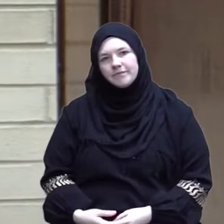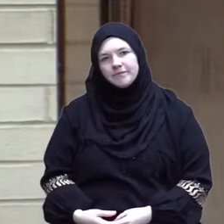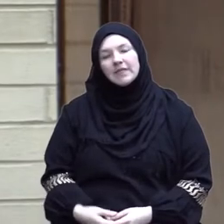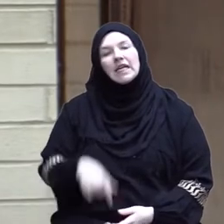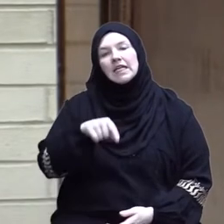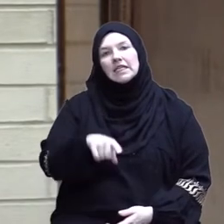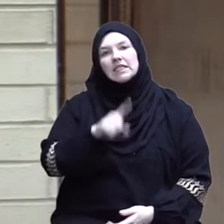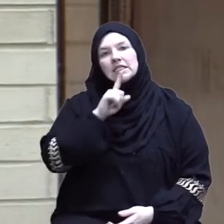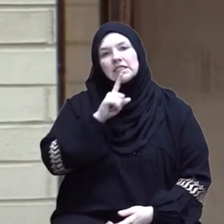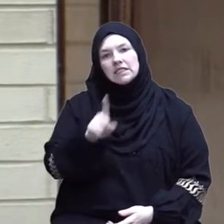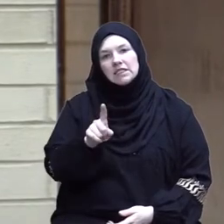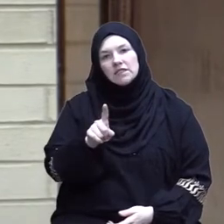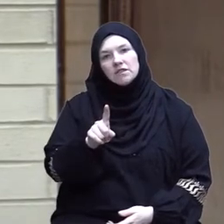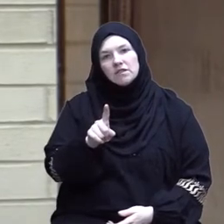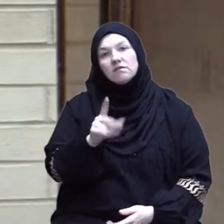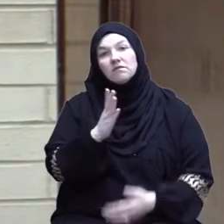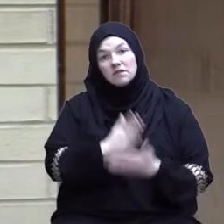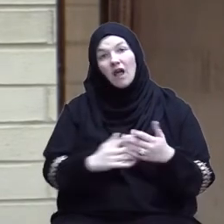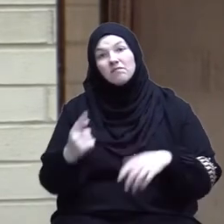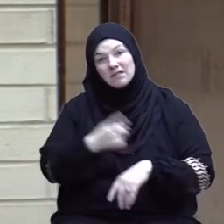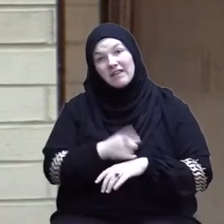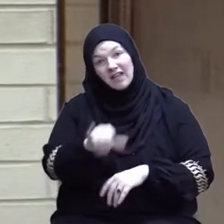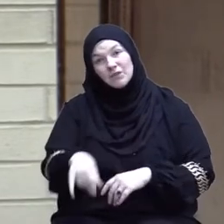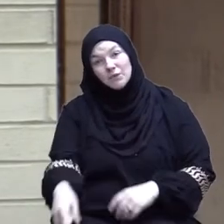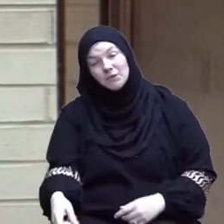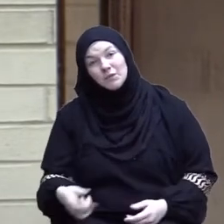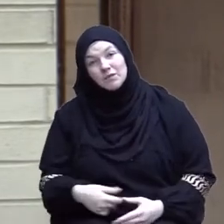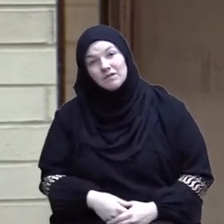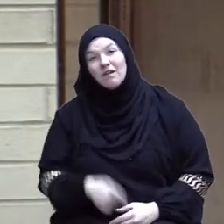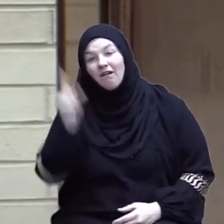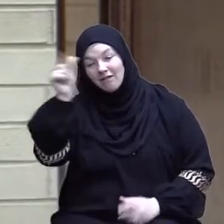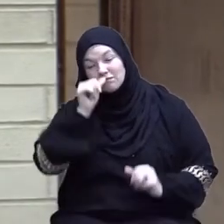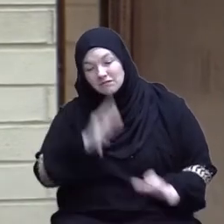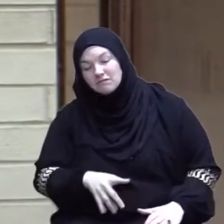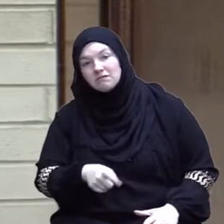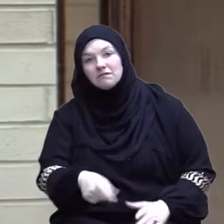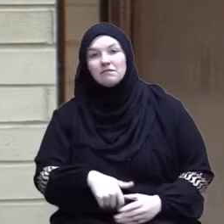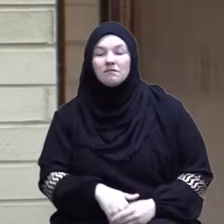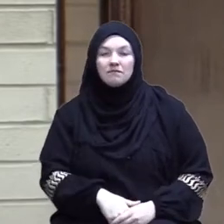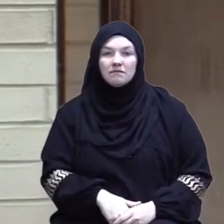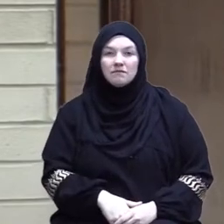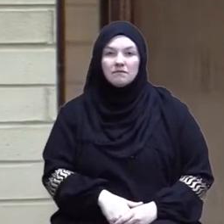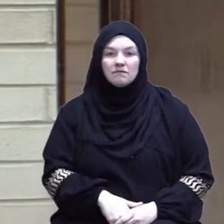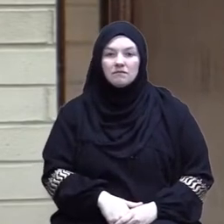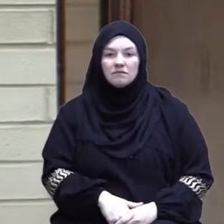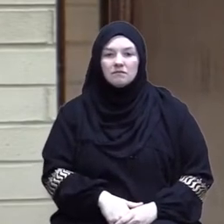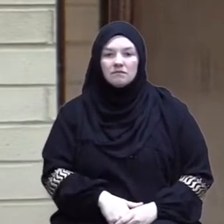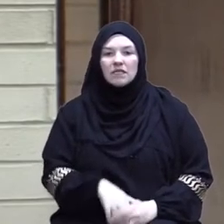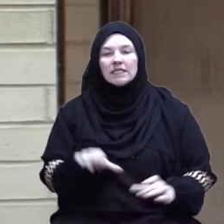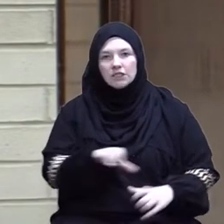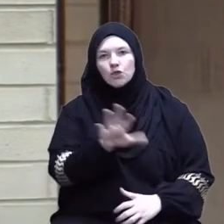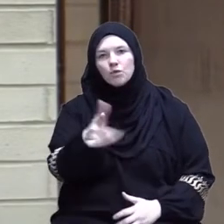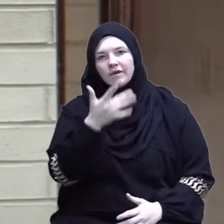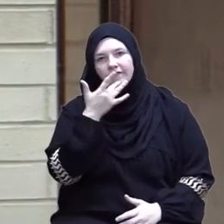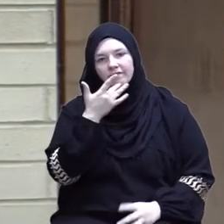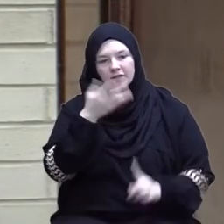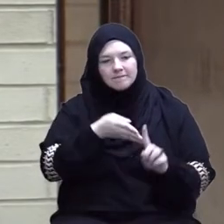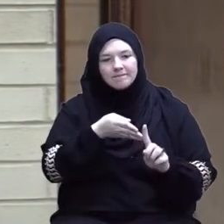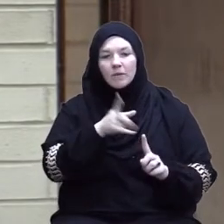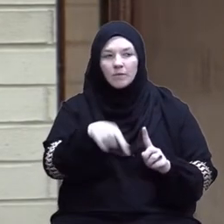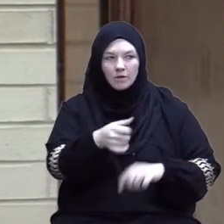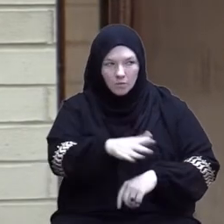This is where you were one day, and Allah blessed you. He did you a favor when He called